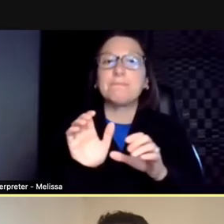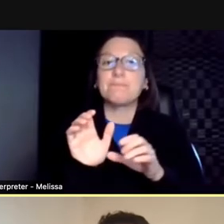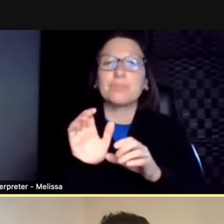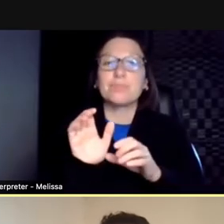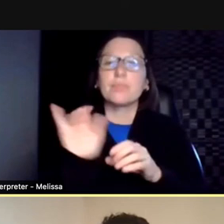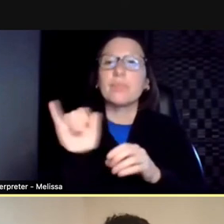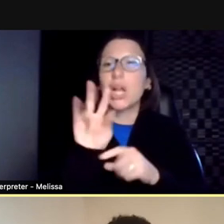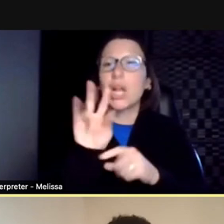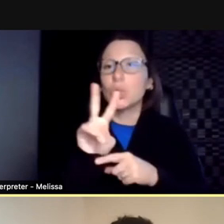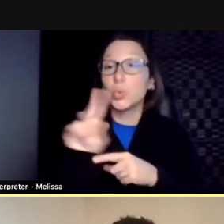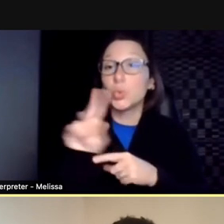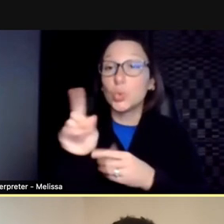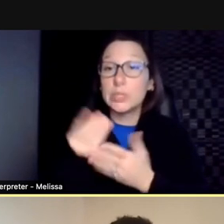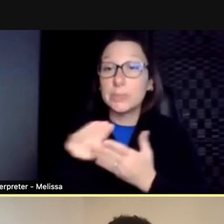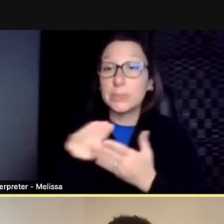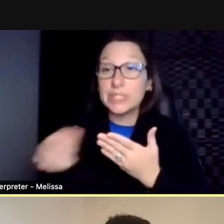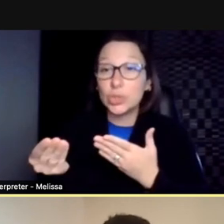two-dimensional materials,